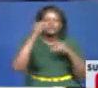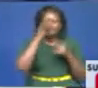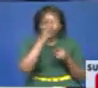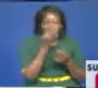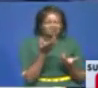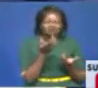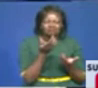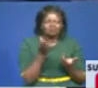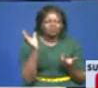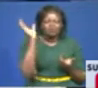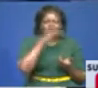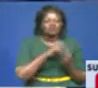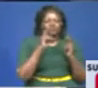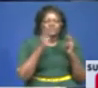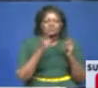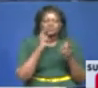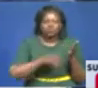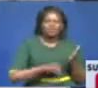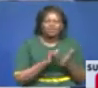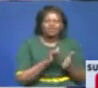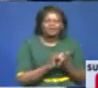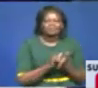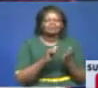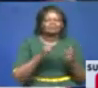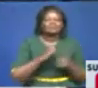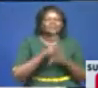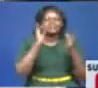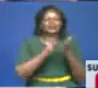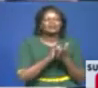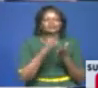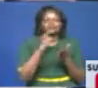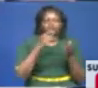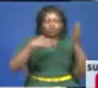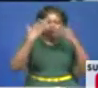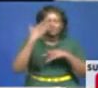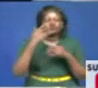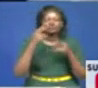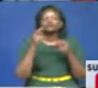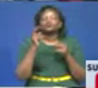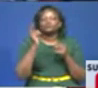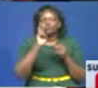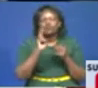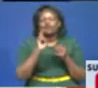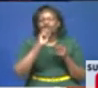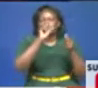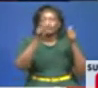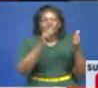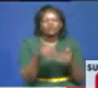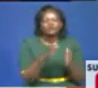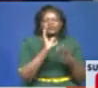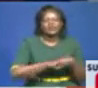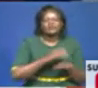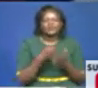context. The CS clarifying that his call was for universities to expand their revenue generation streams